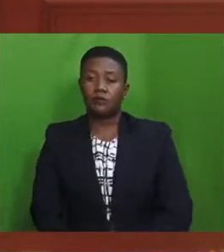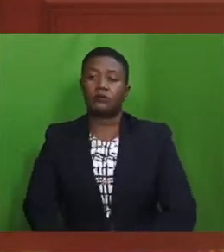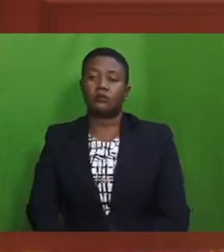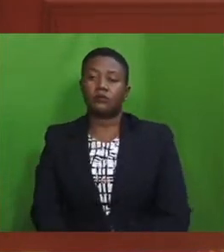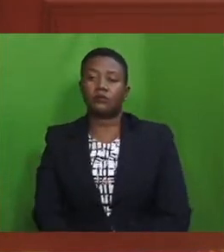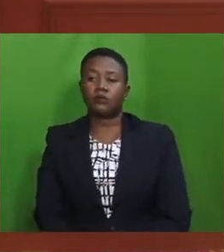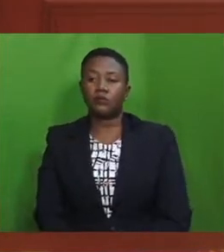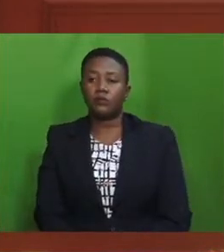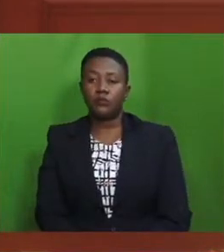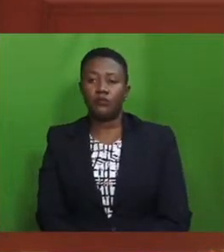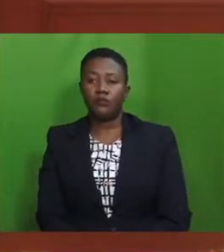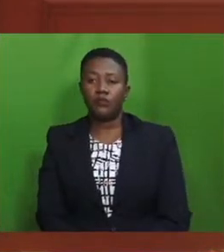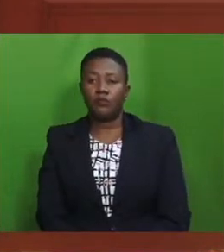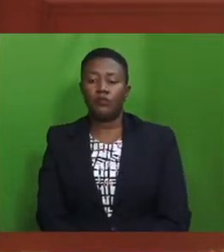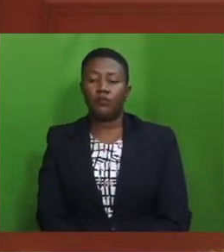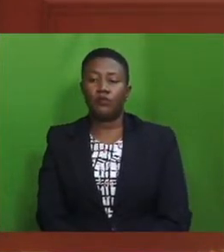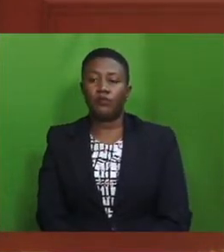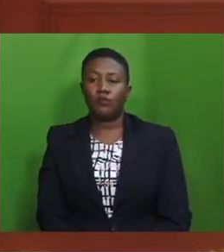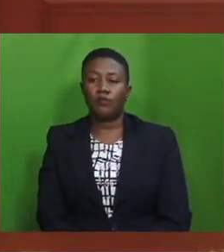Don't worry.